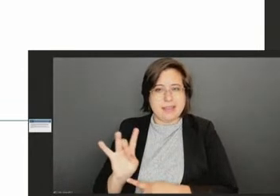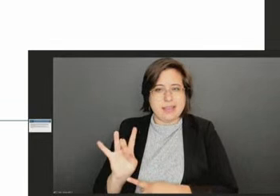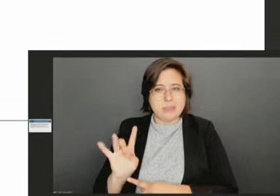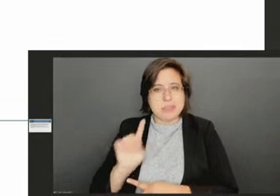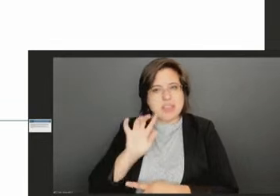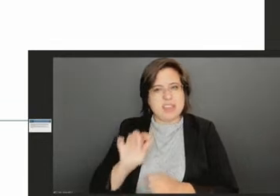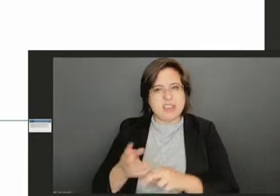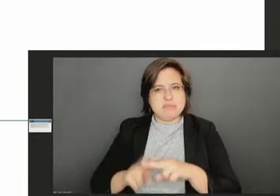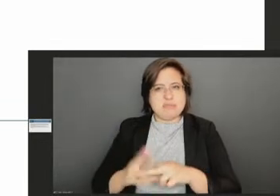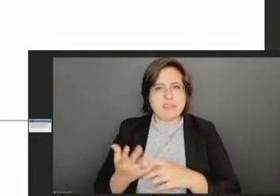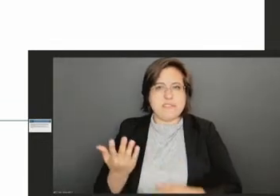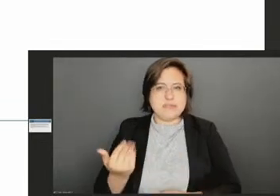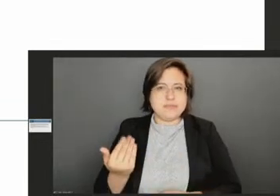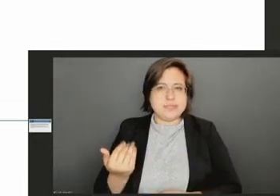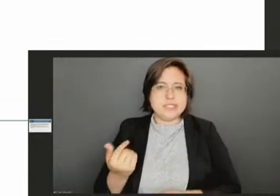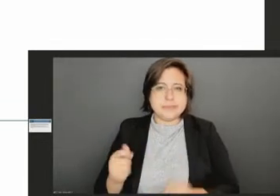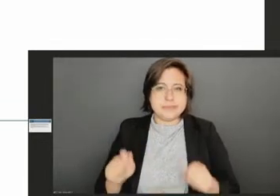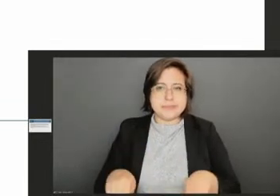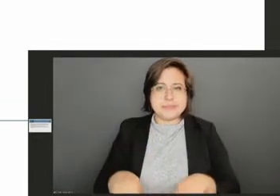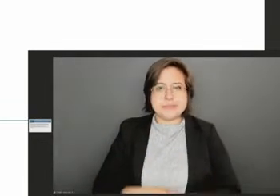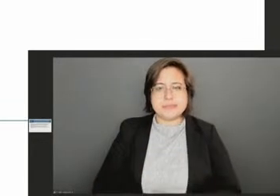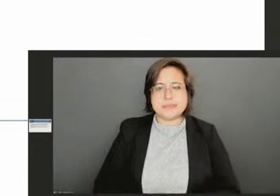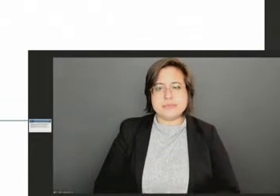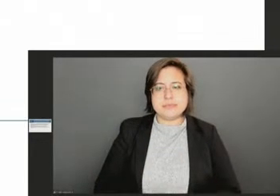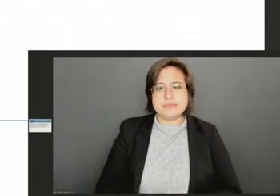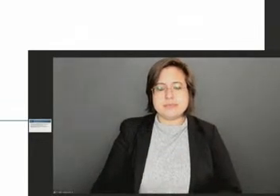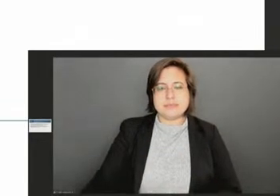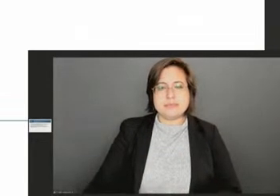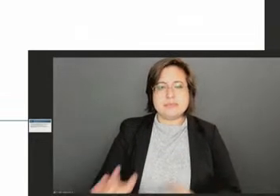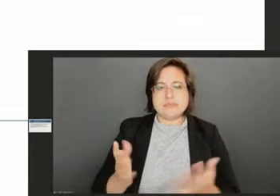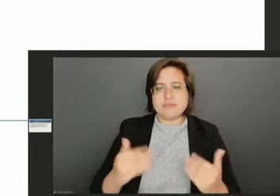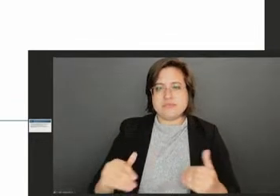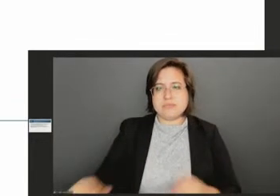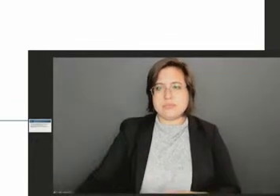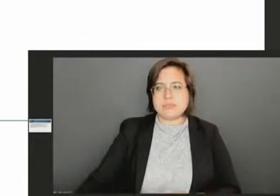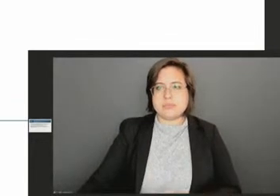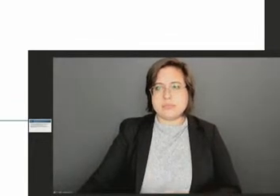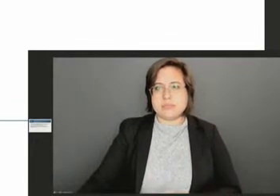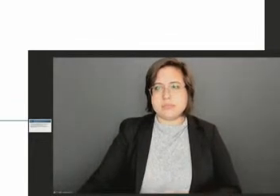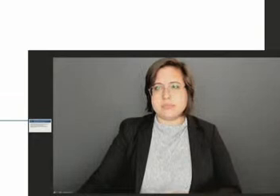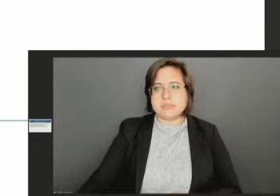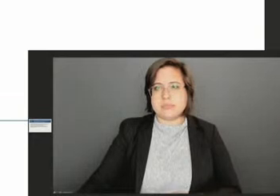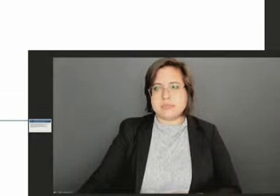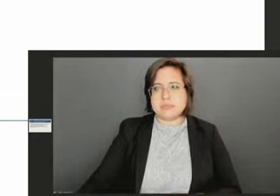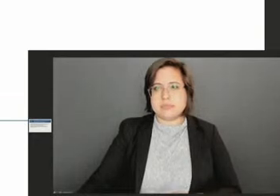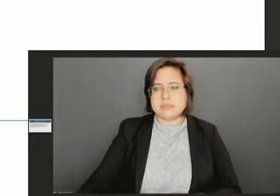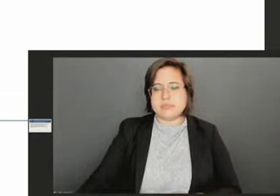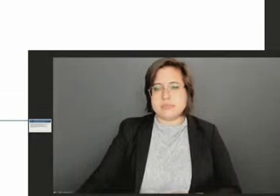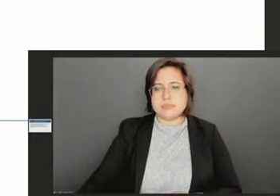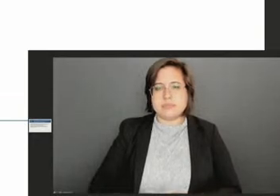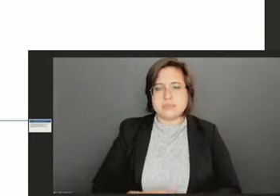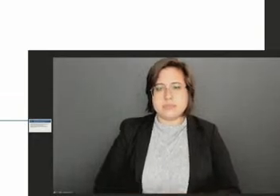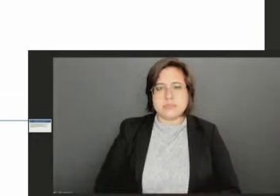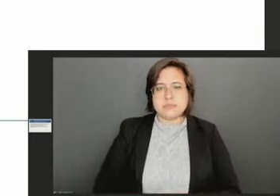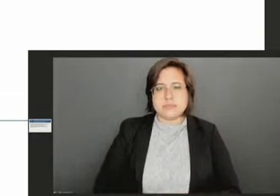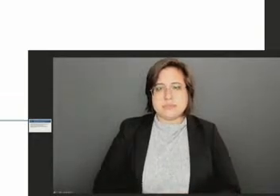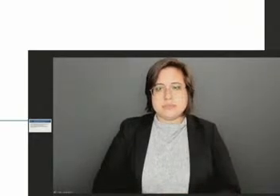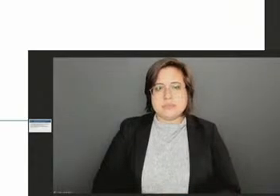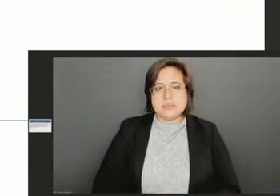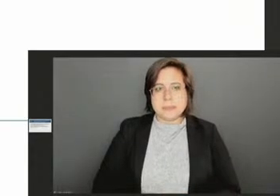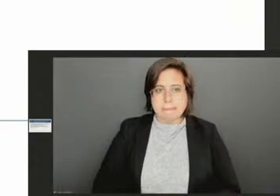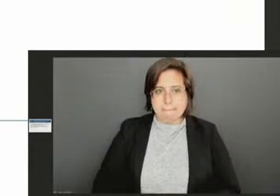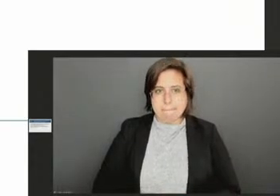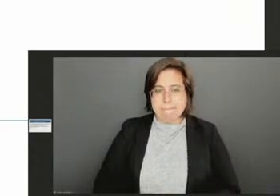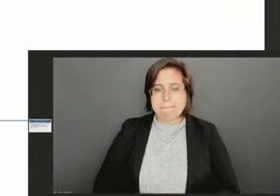can go up to 15. Next slide, please. So the second problem